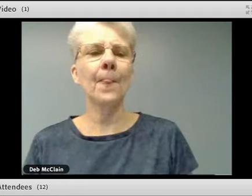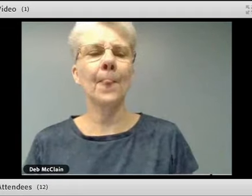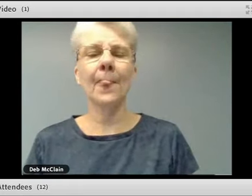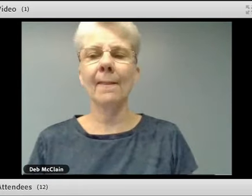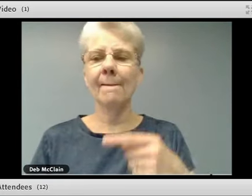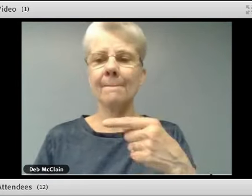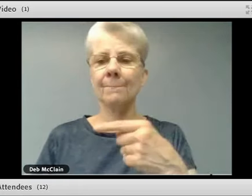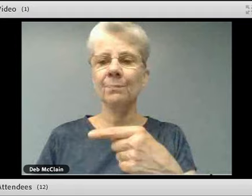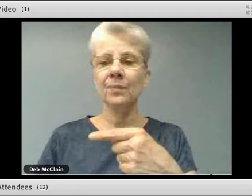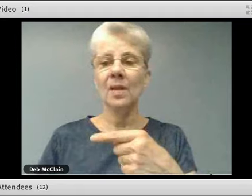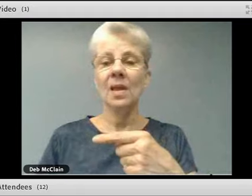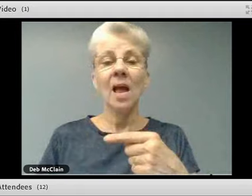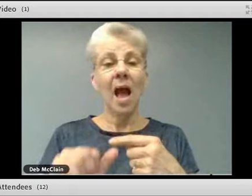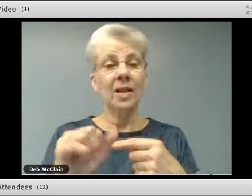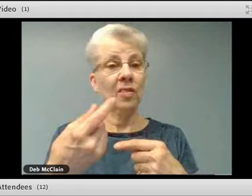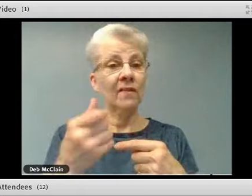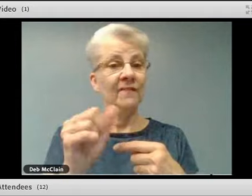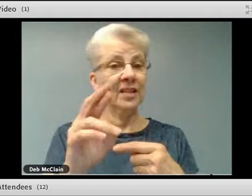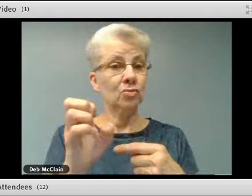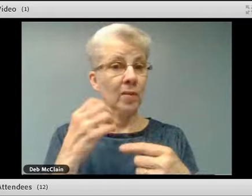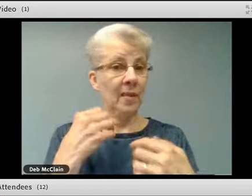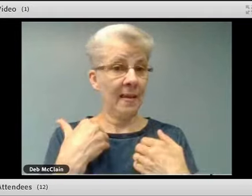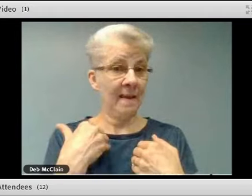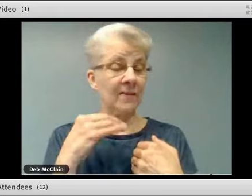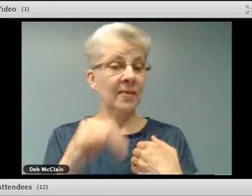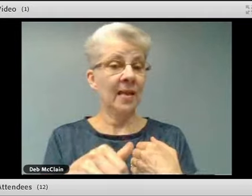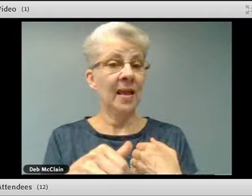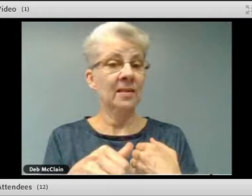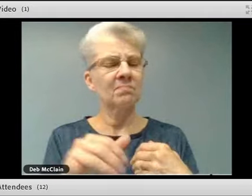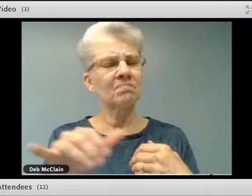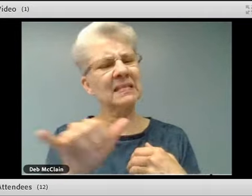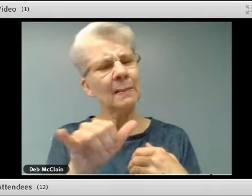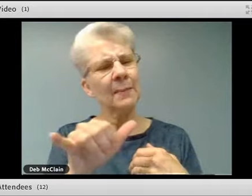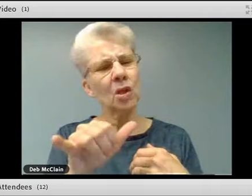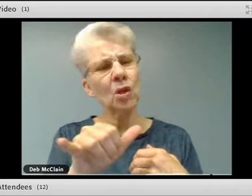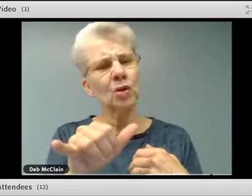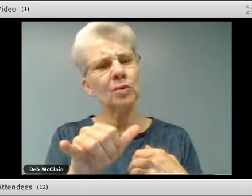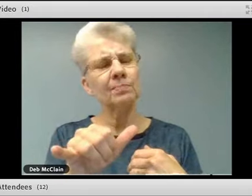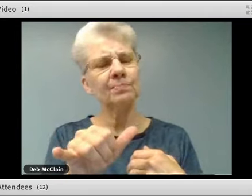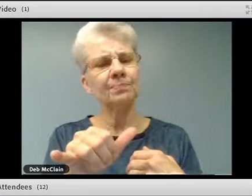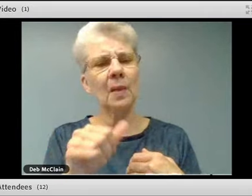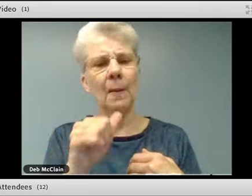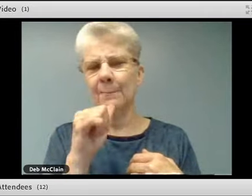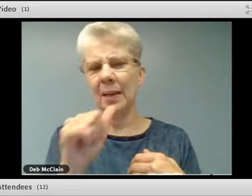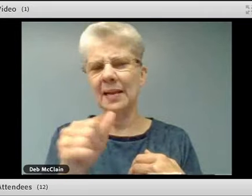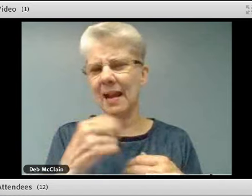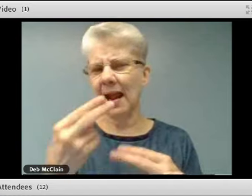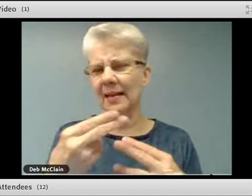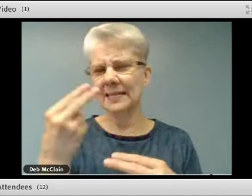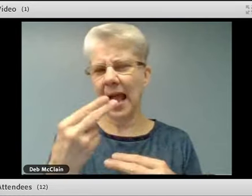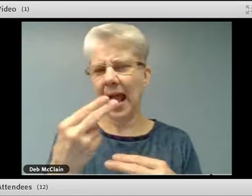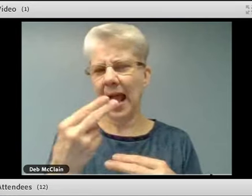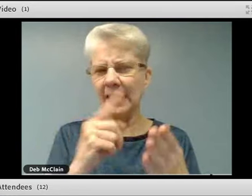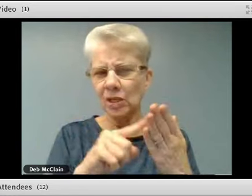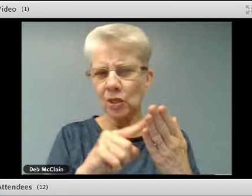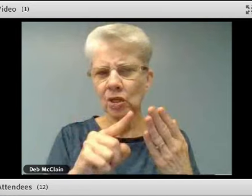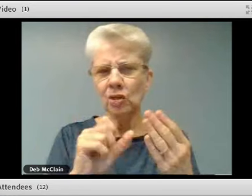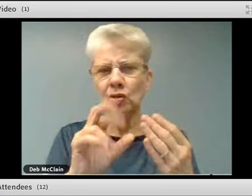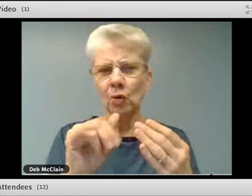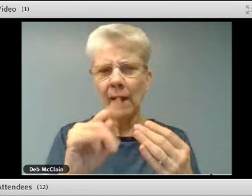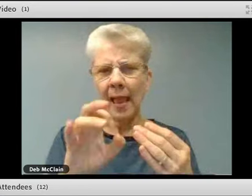Another feature that they have, which is similar but not as highly curated, is the Browse